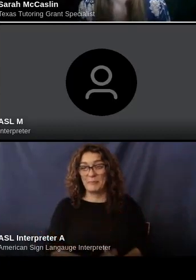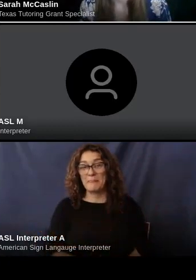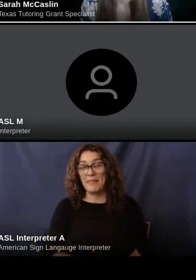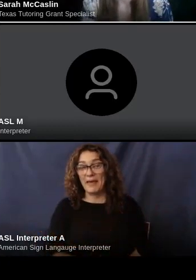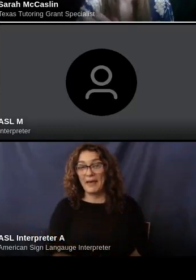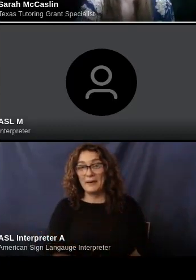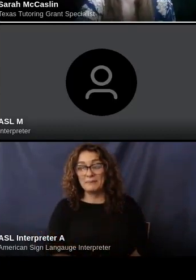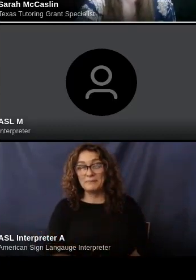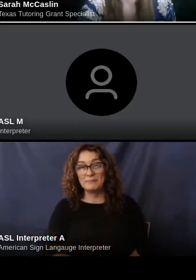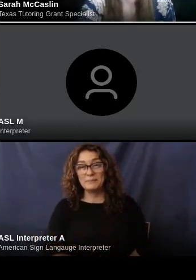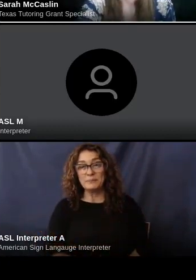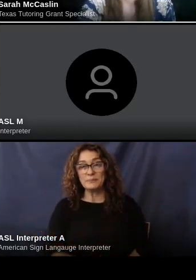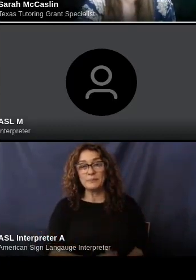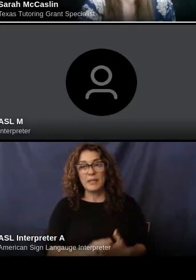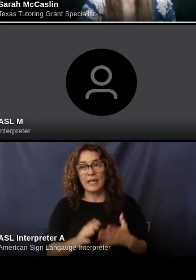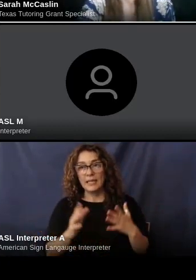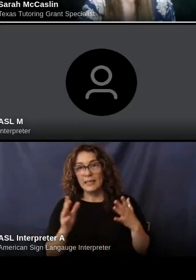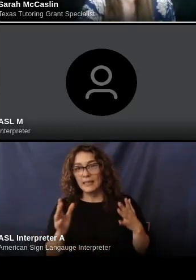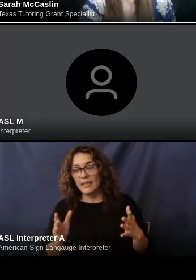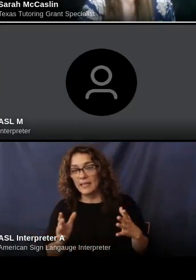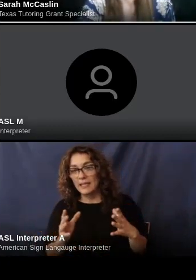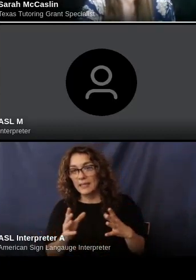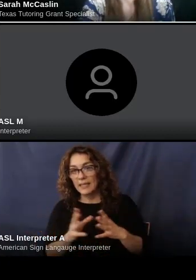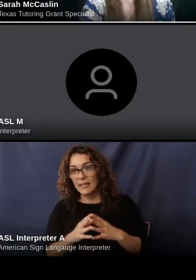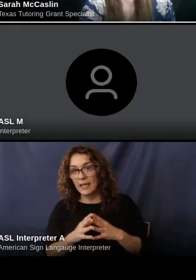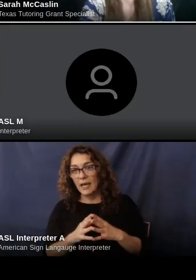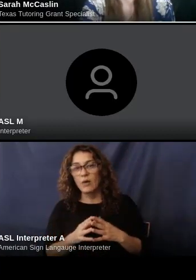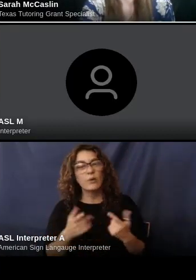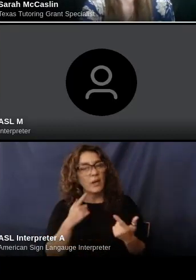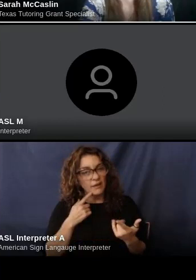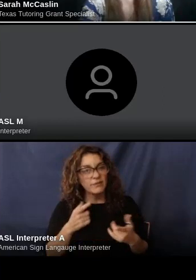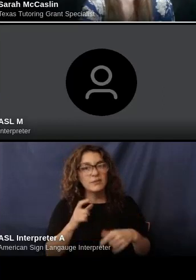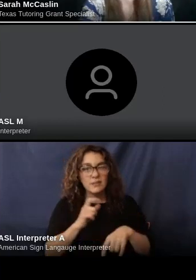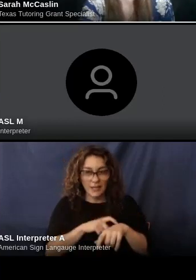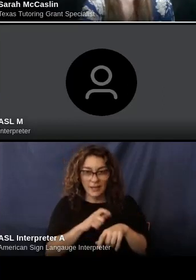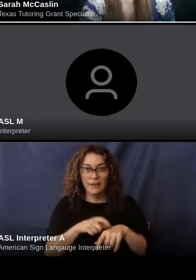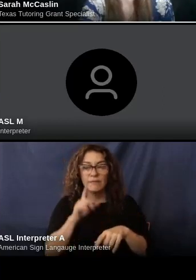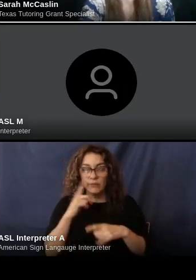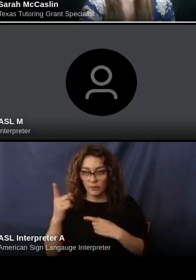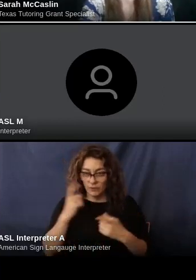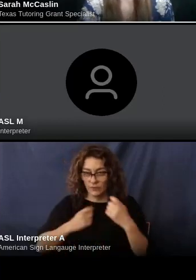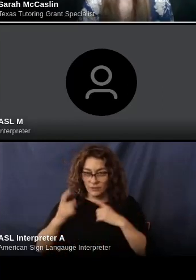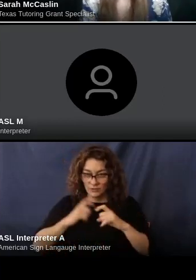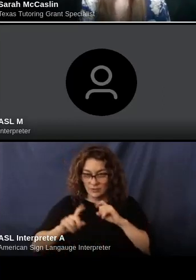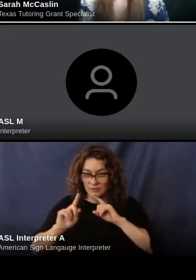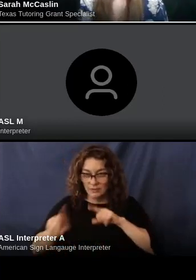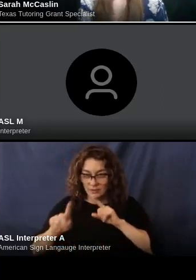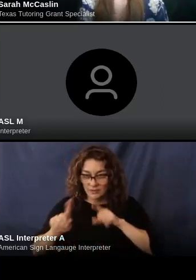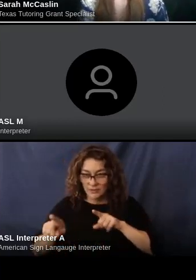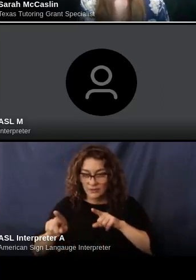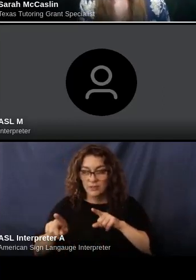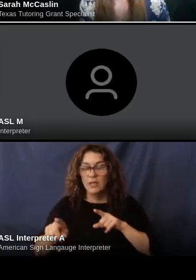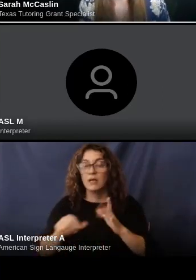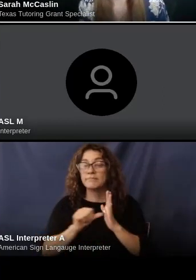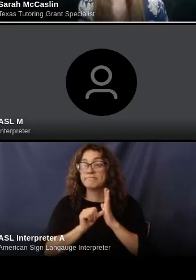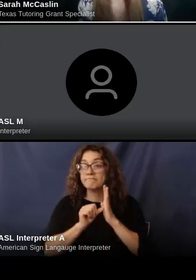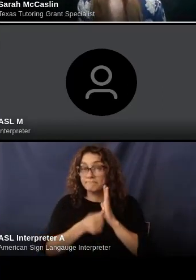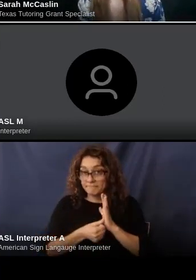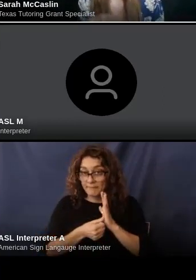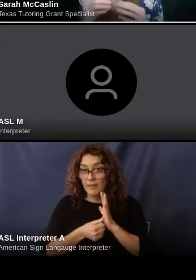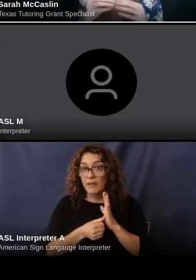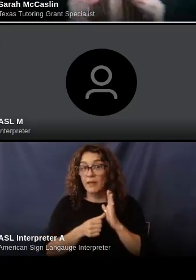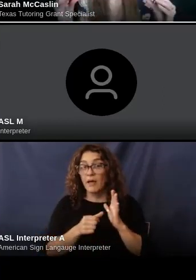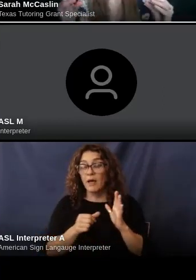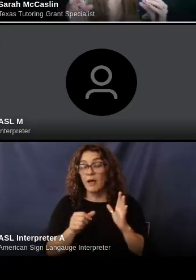I think that we obviously have plenty of time for Q&A. I do want to reiterate that you should have